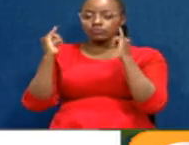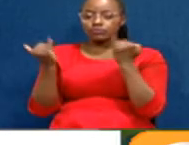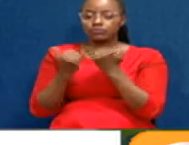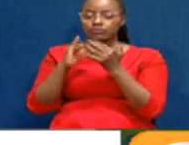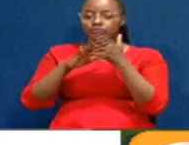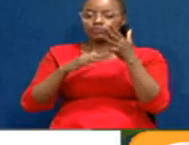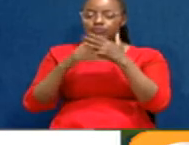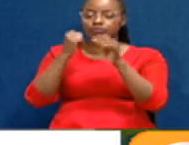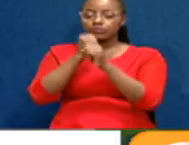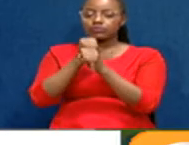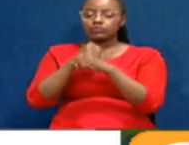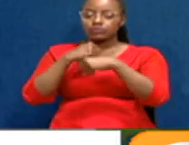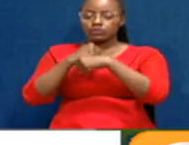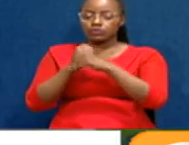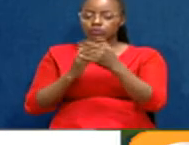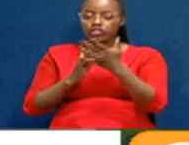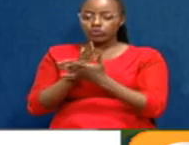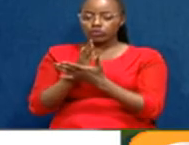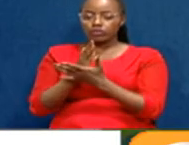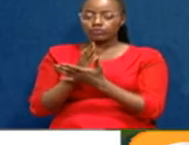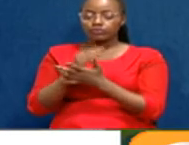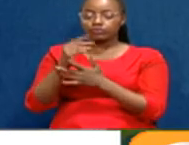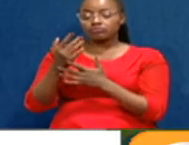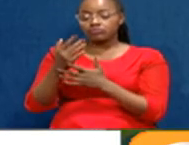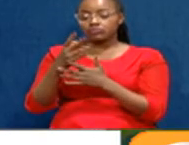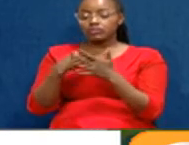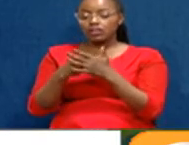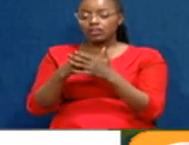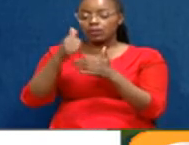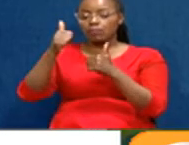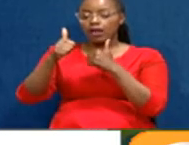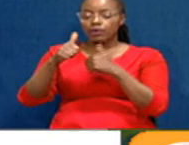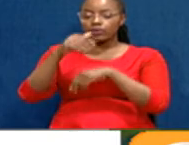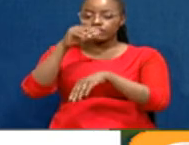institutional frameworks to ensure that the proceeds of